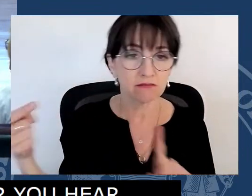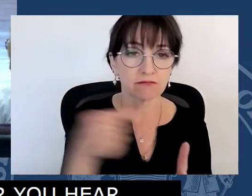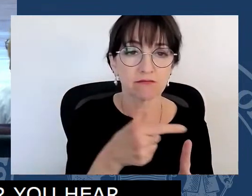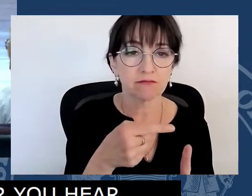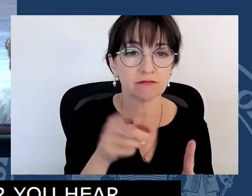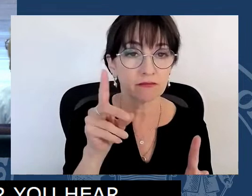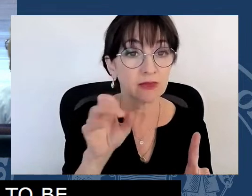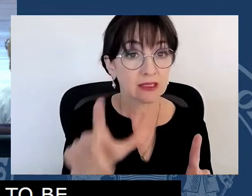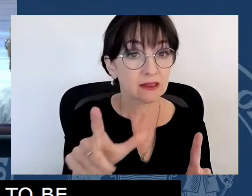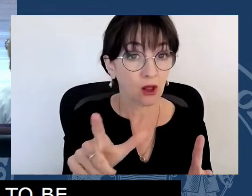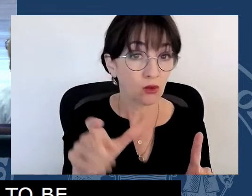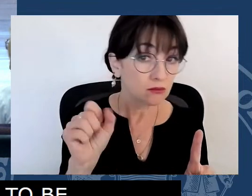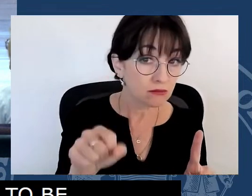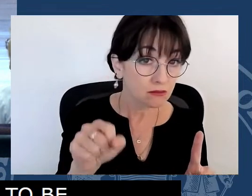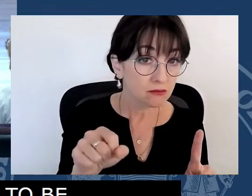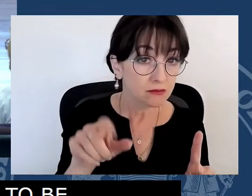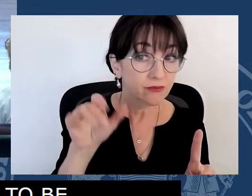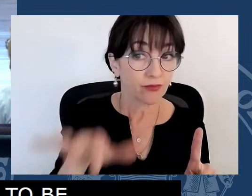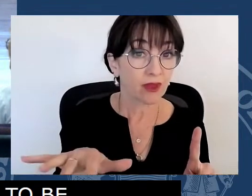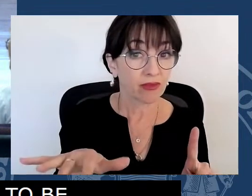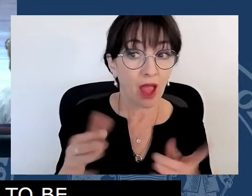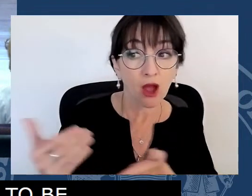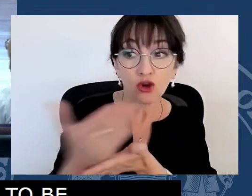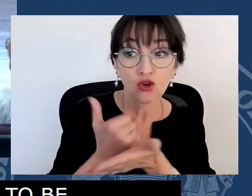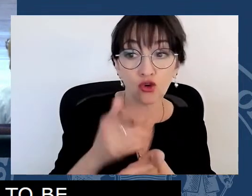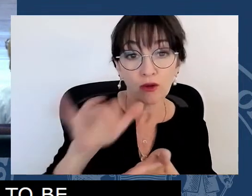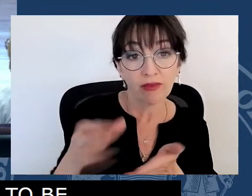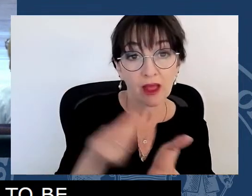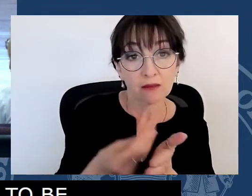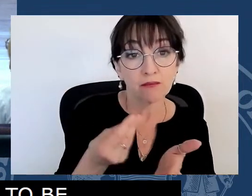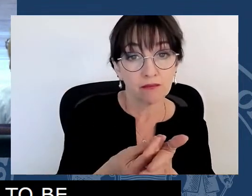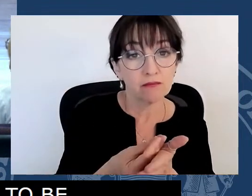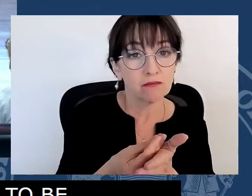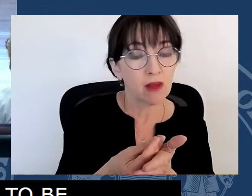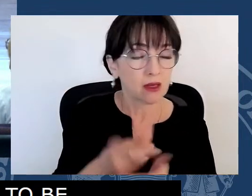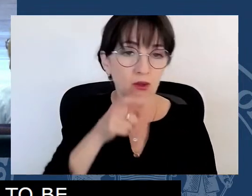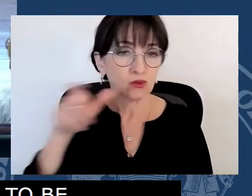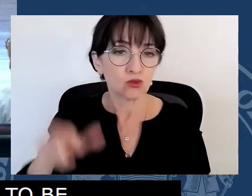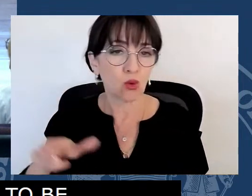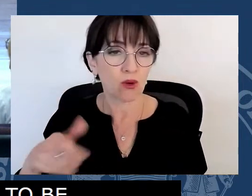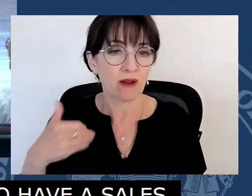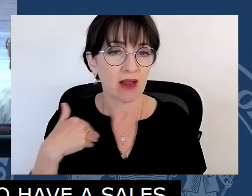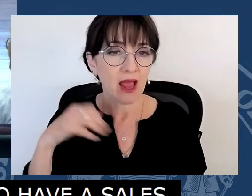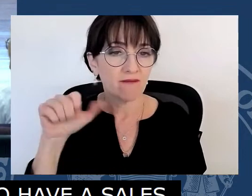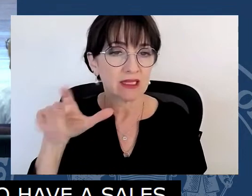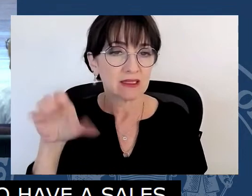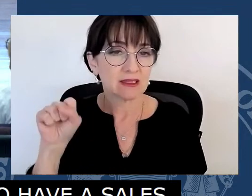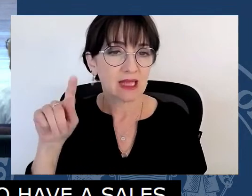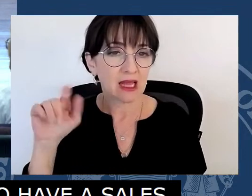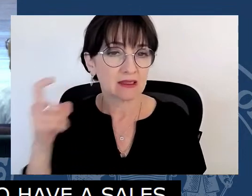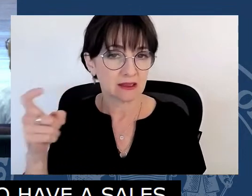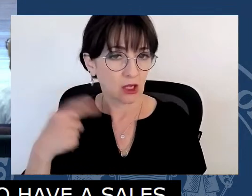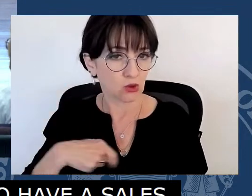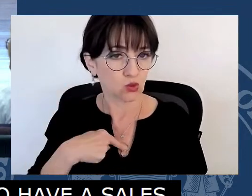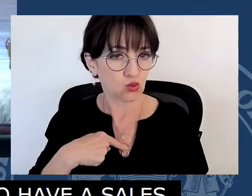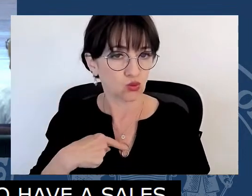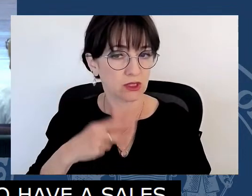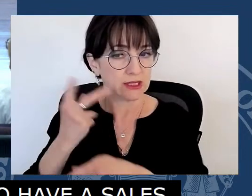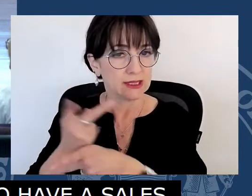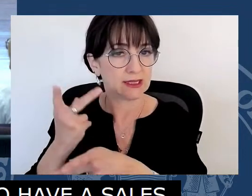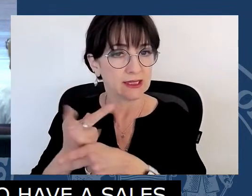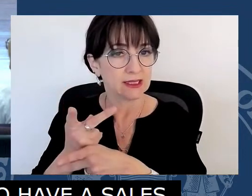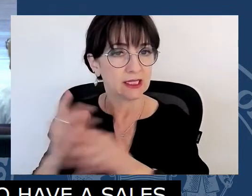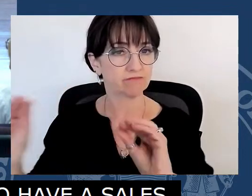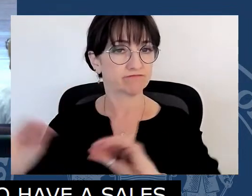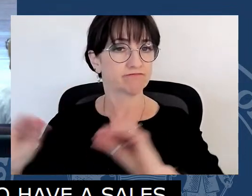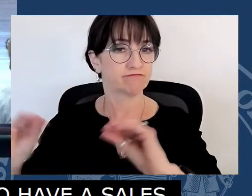enables us not to have a sales tax. If we didn't have $2 billion in corporate franchise taxes, we'd have a much higher